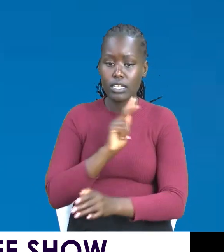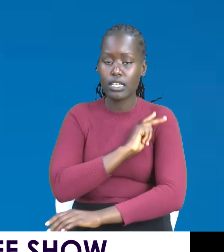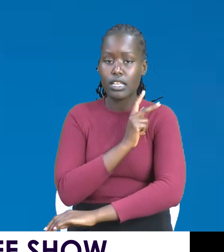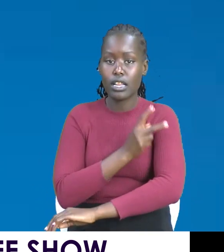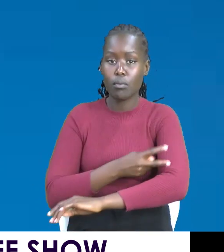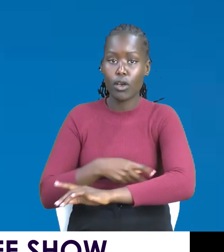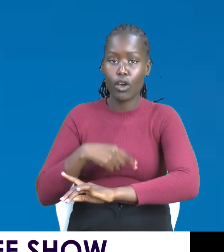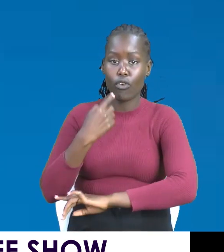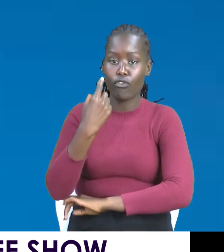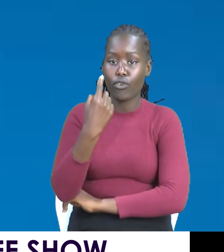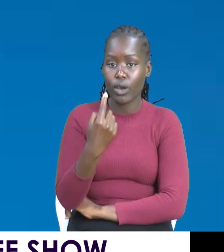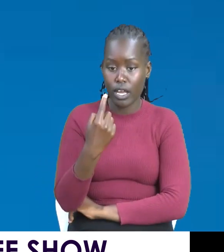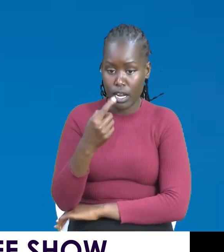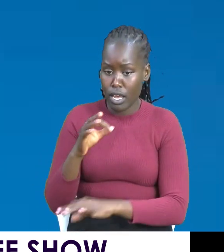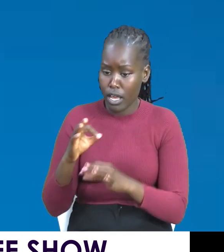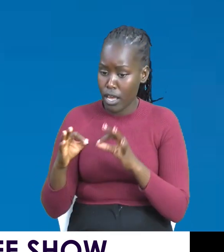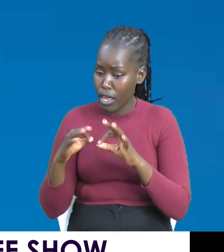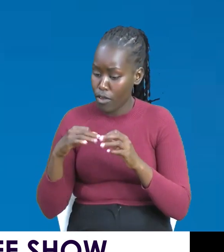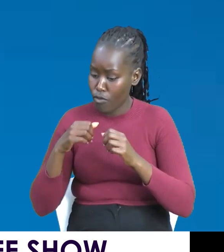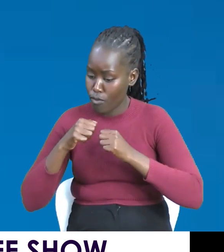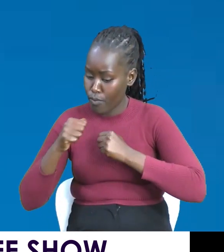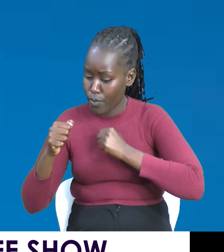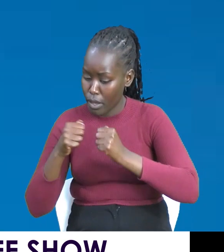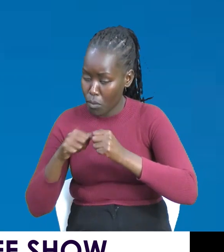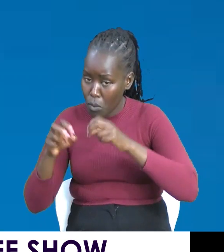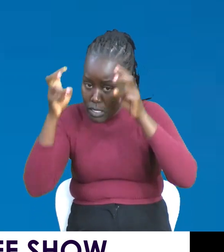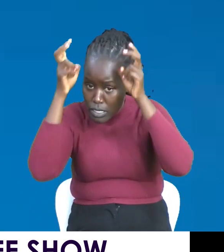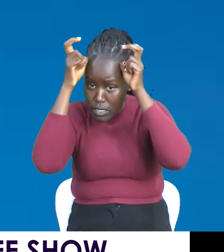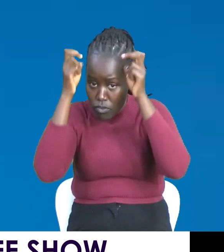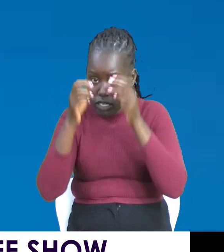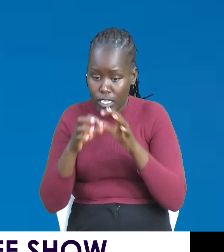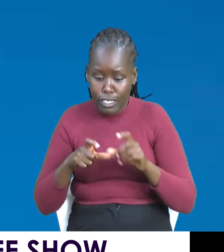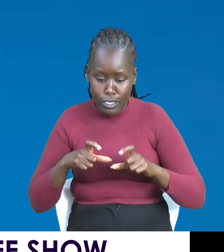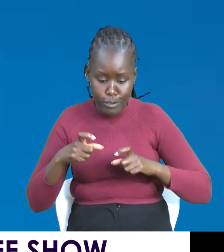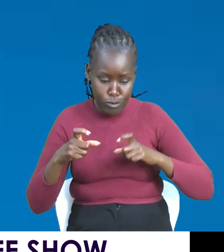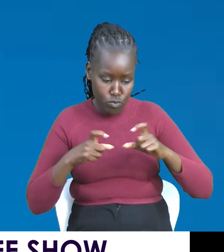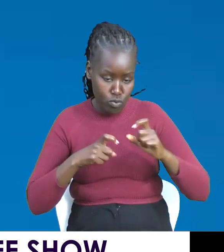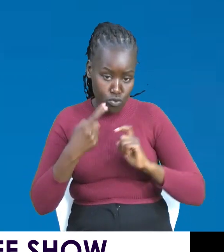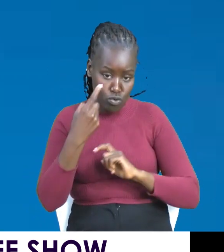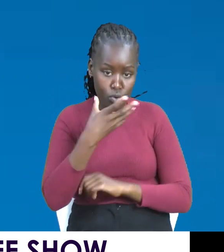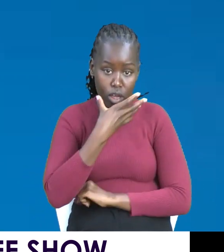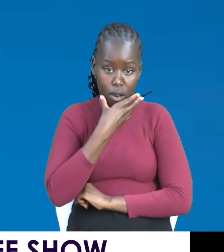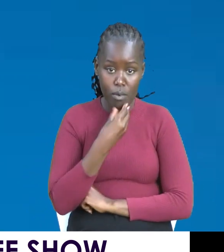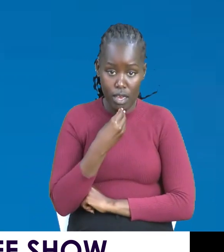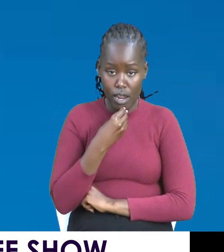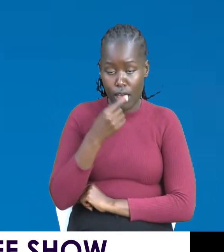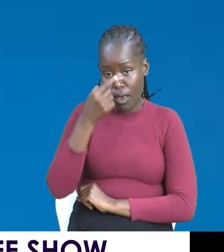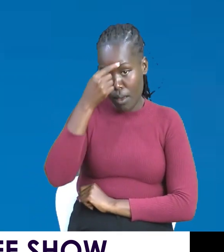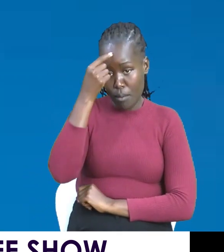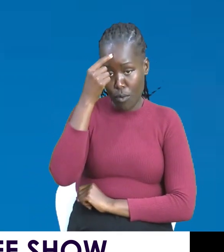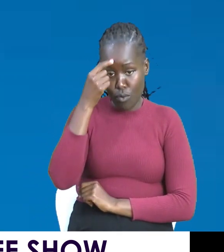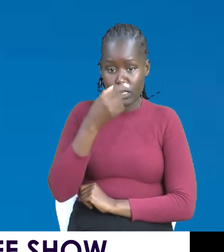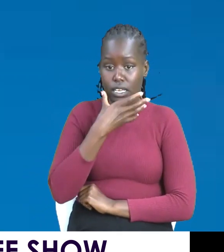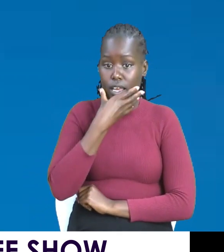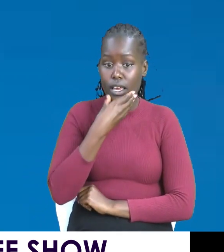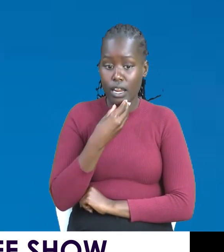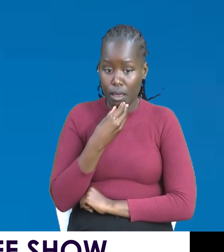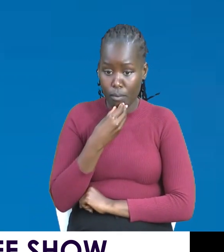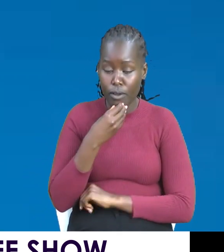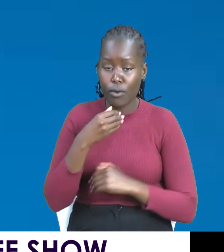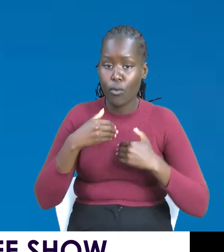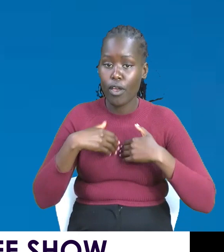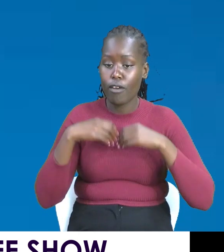one. If there is a war that the evil is fighting, is to control one man. Because in a man lies